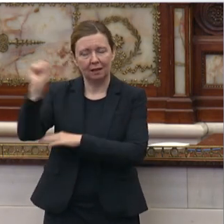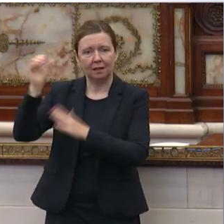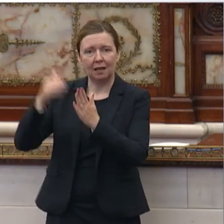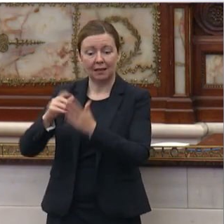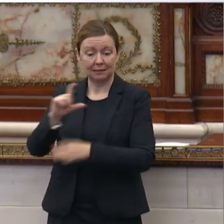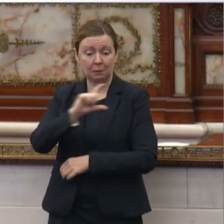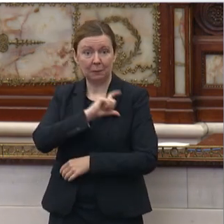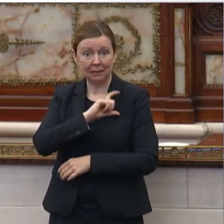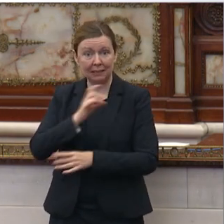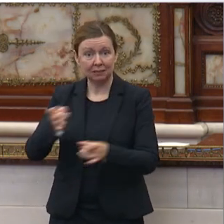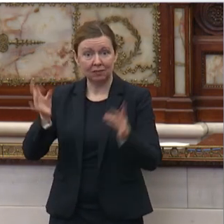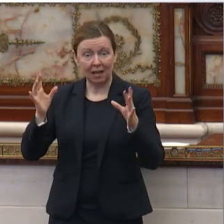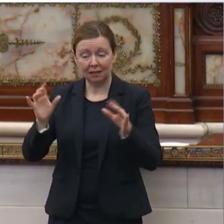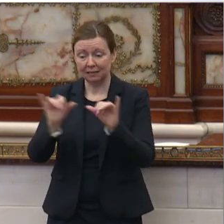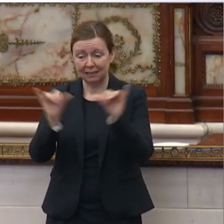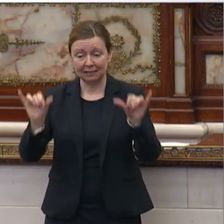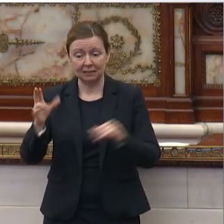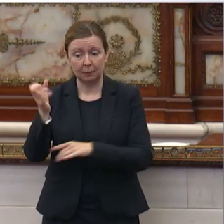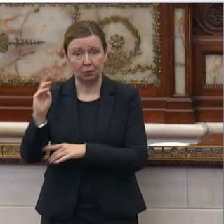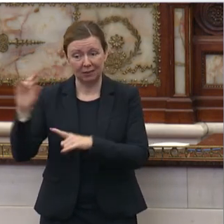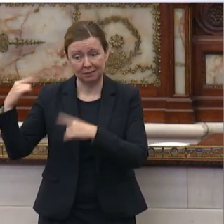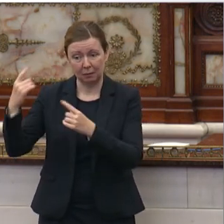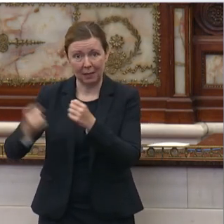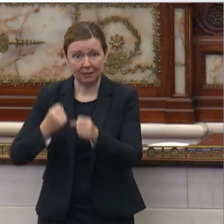and systemic racism over the past year,